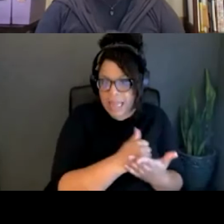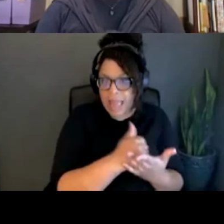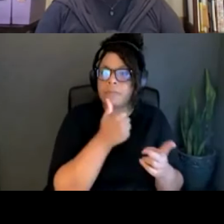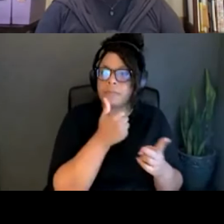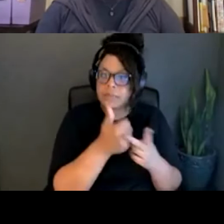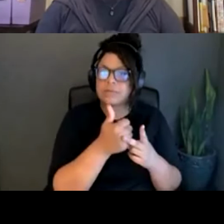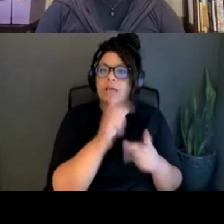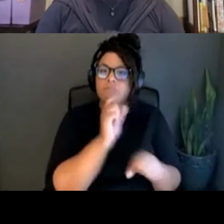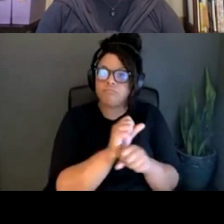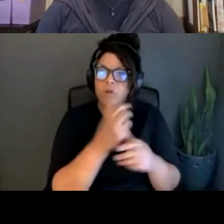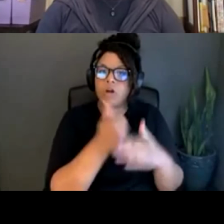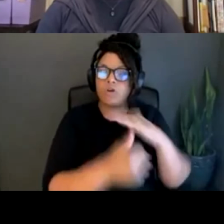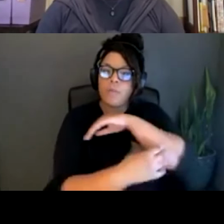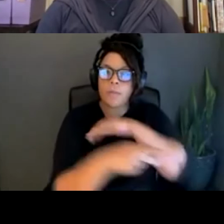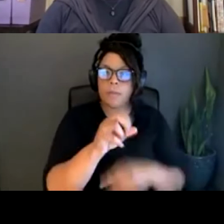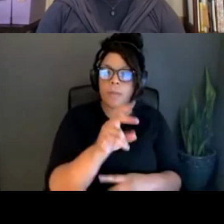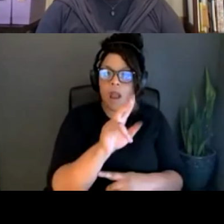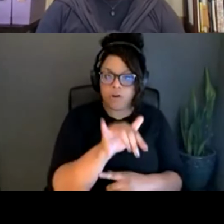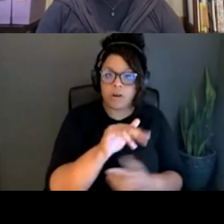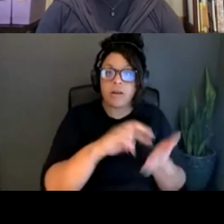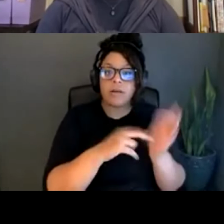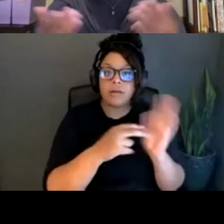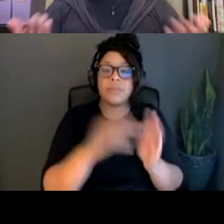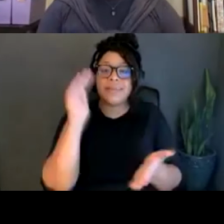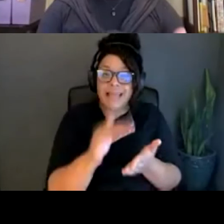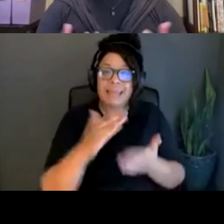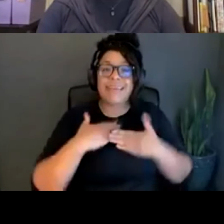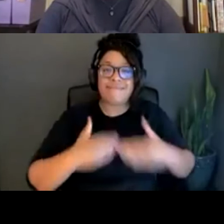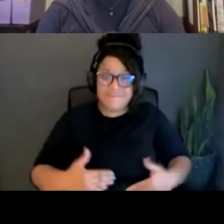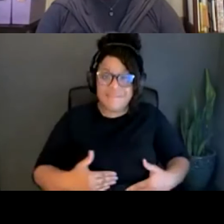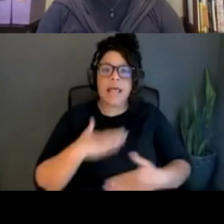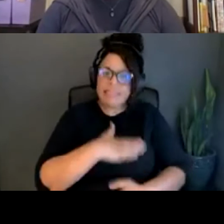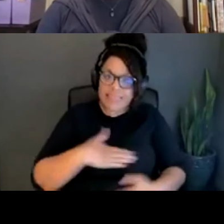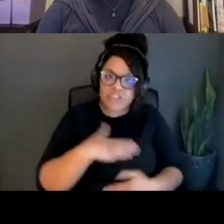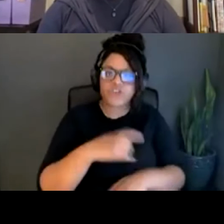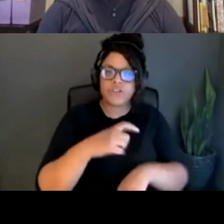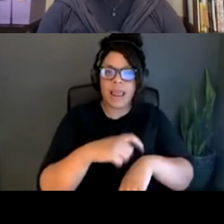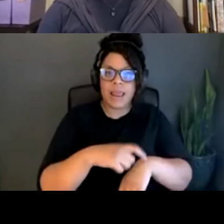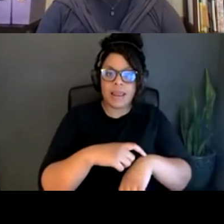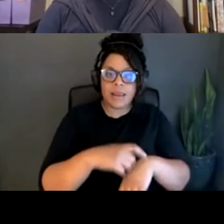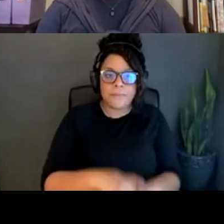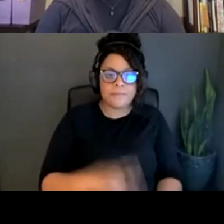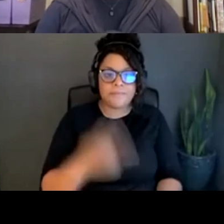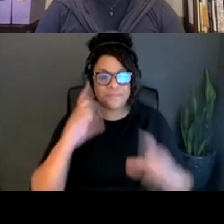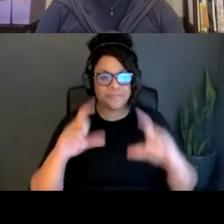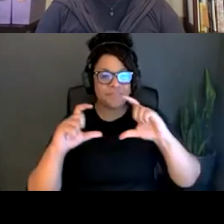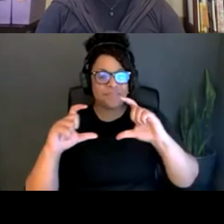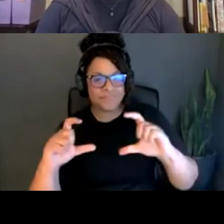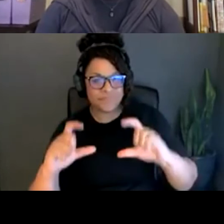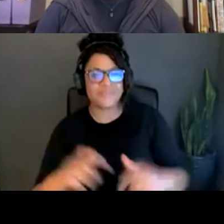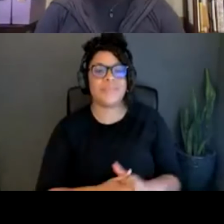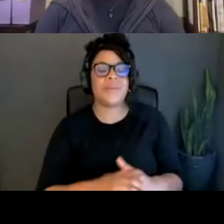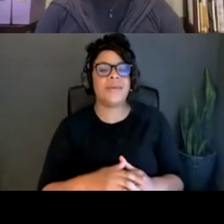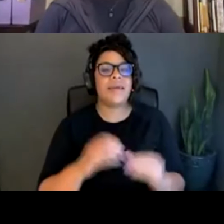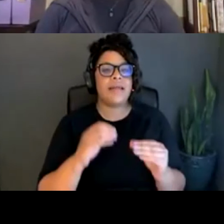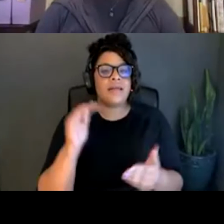get less leisure time, physical activity, and so I have some things in parentheses, than do white or